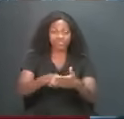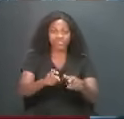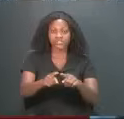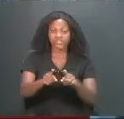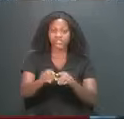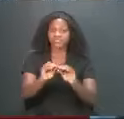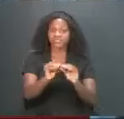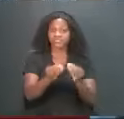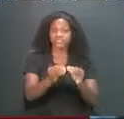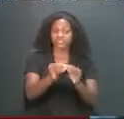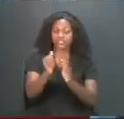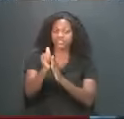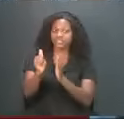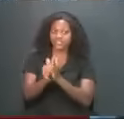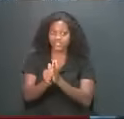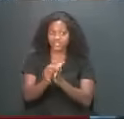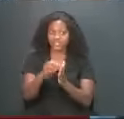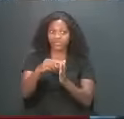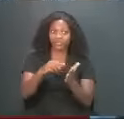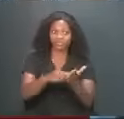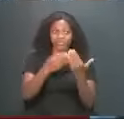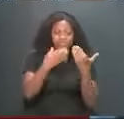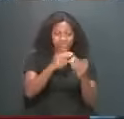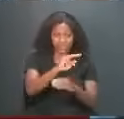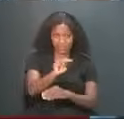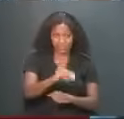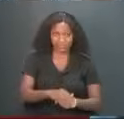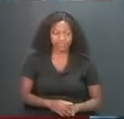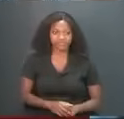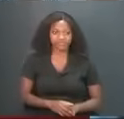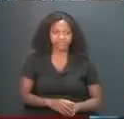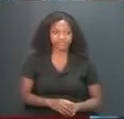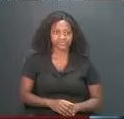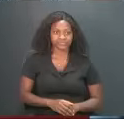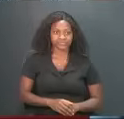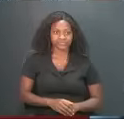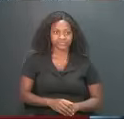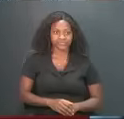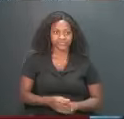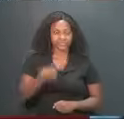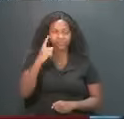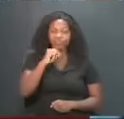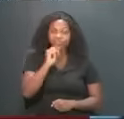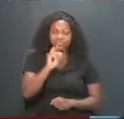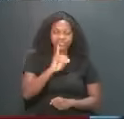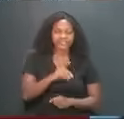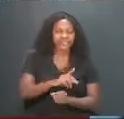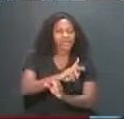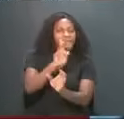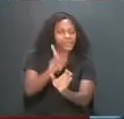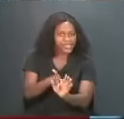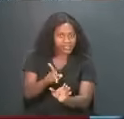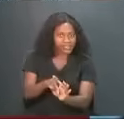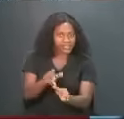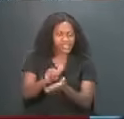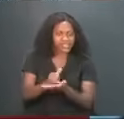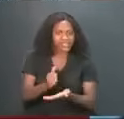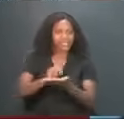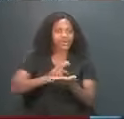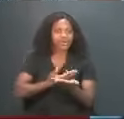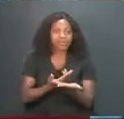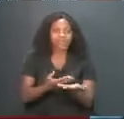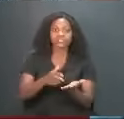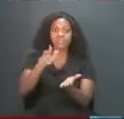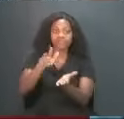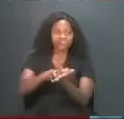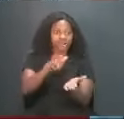agencies and the reports. We thank them very much for their non-involvement. It has enabled us to move with dispatch and